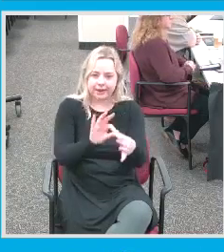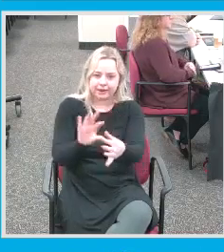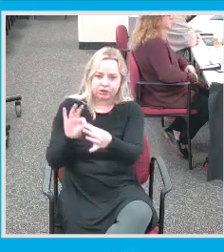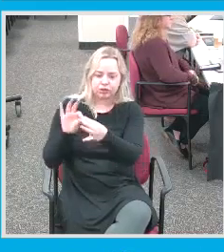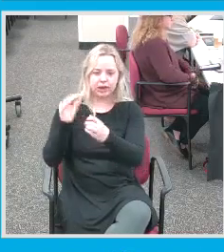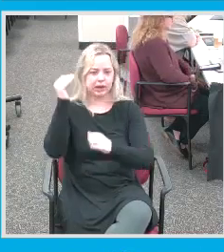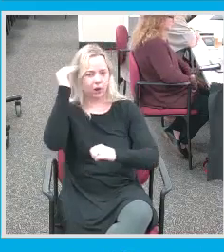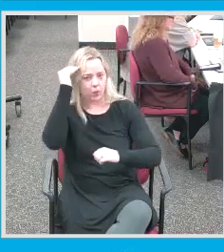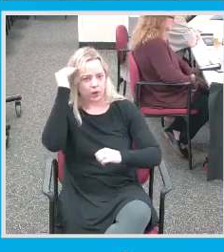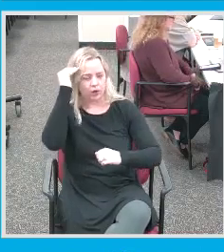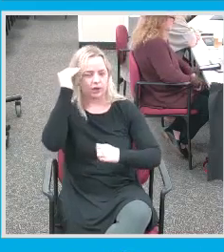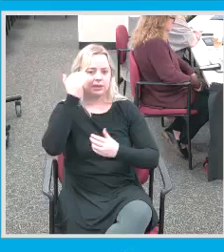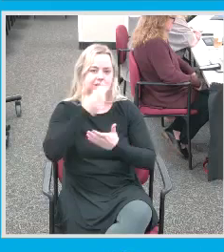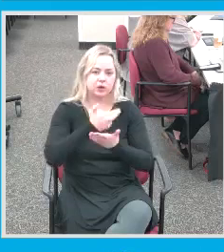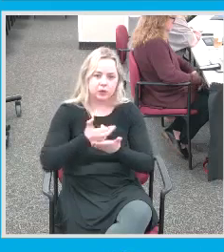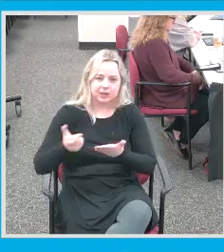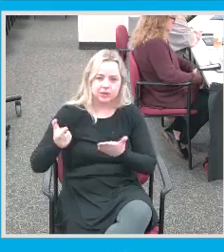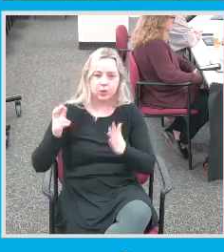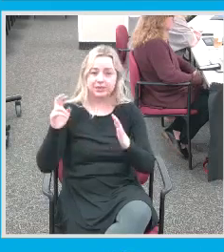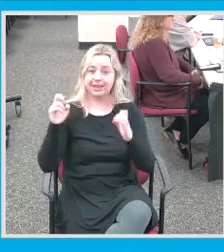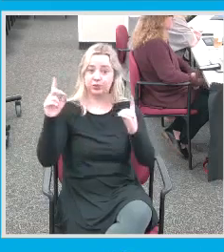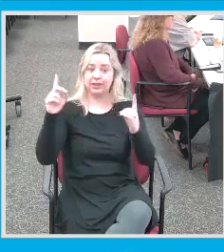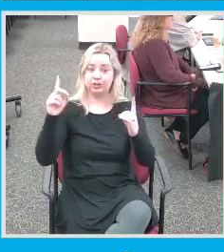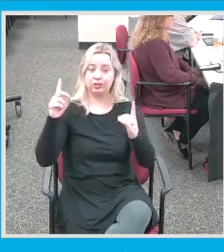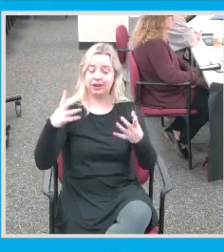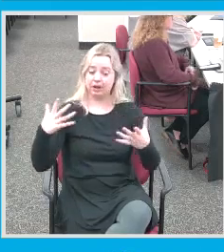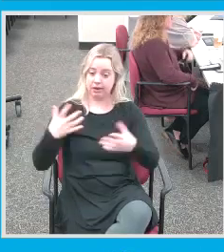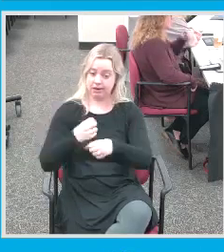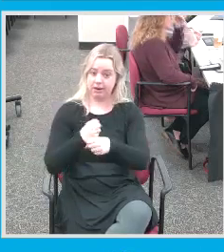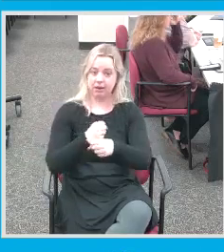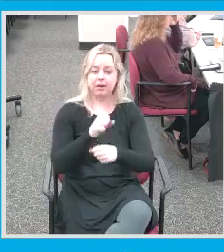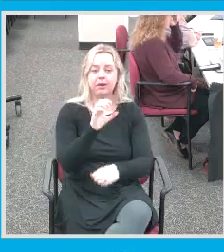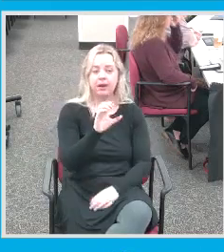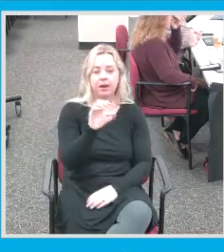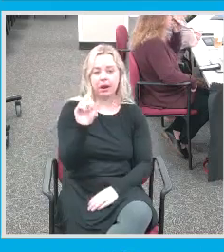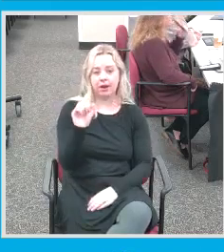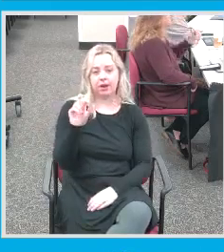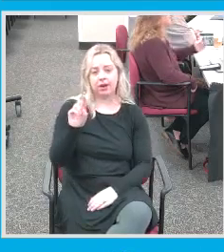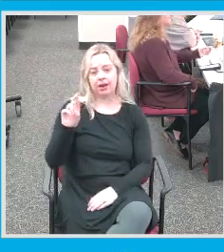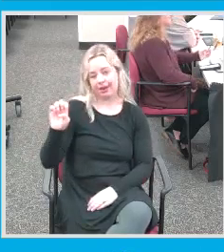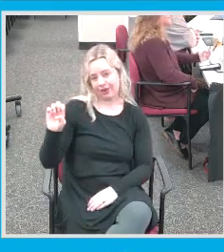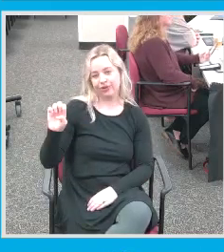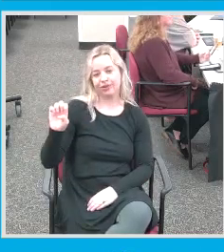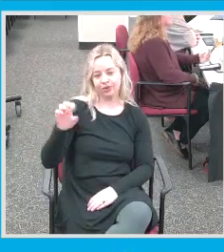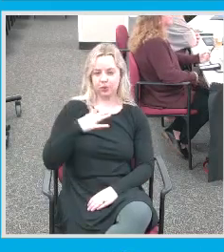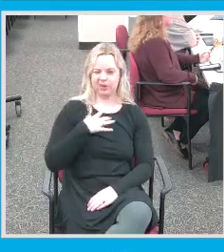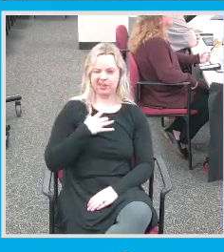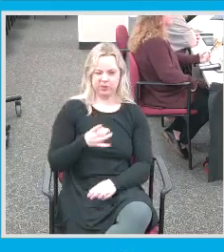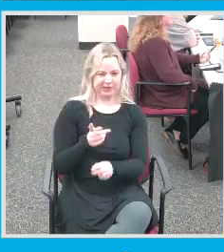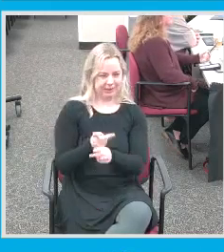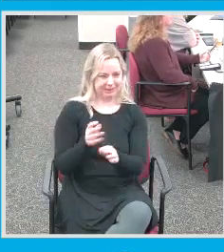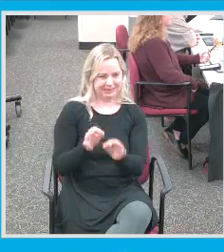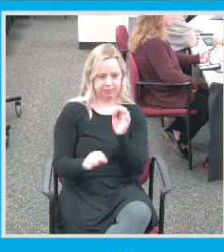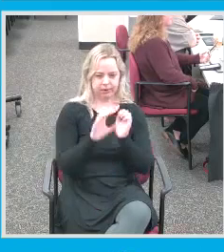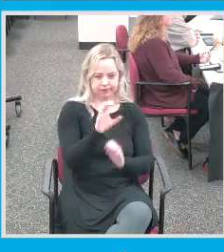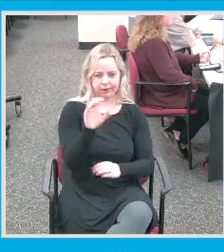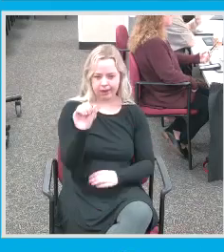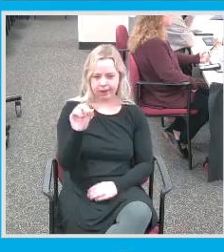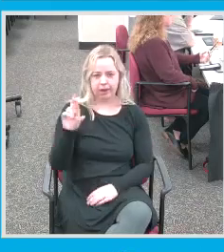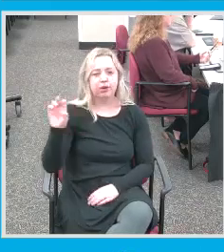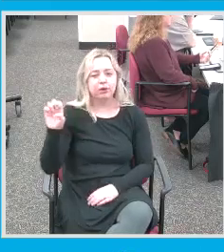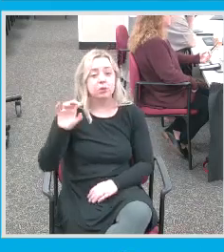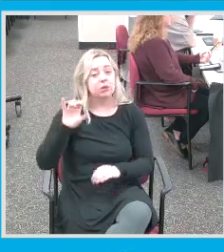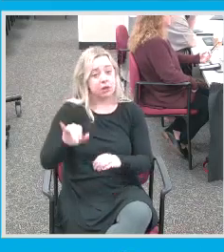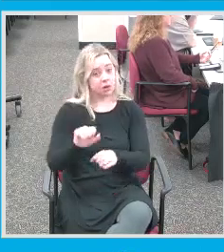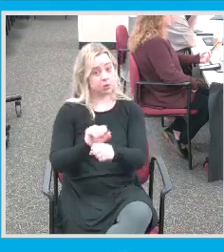and education. So spell out the word care because we like to keep things really simple and easy to understand and remember. And so this work group